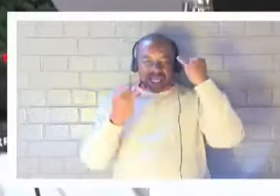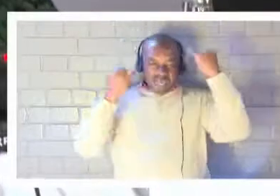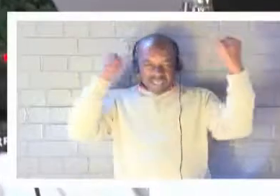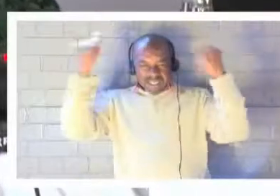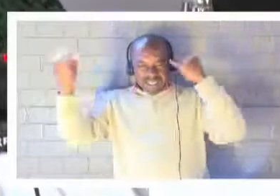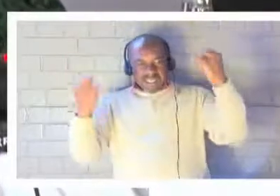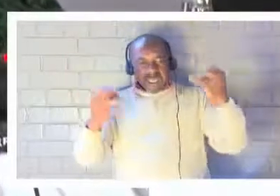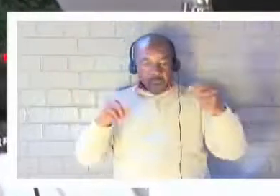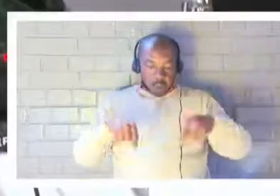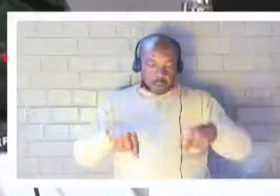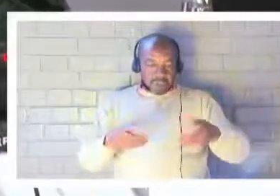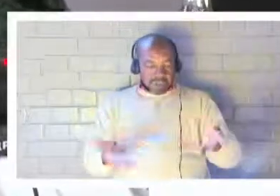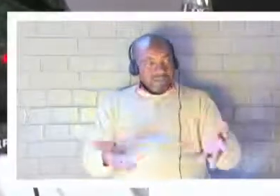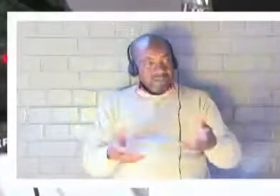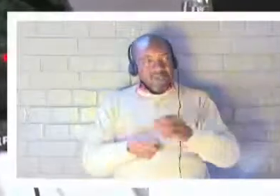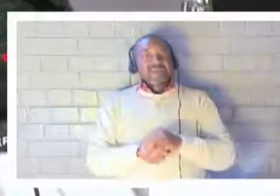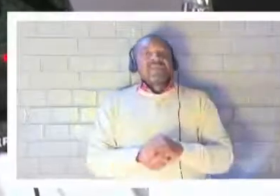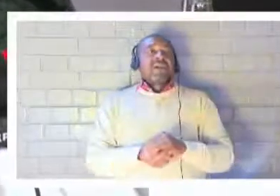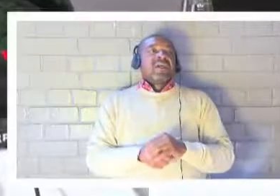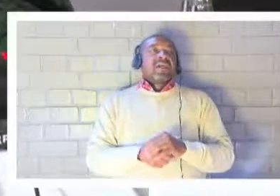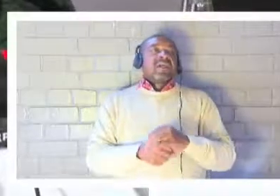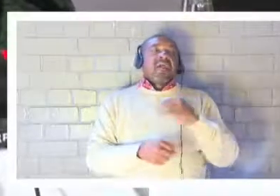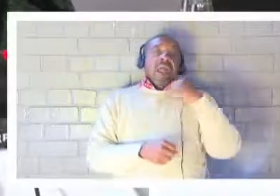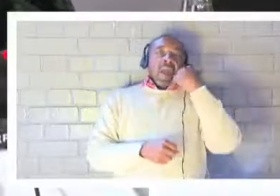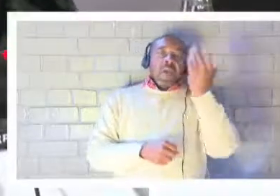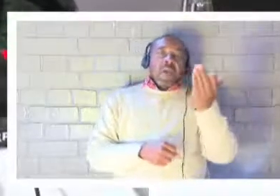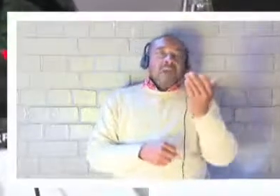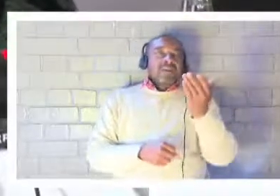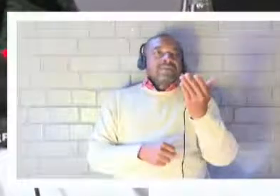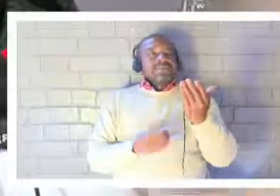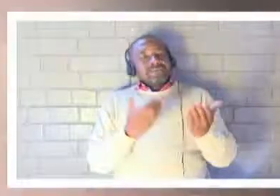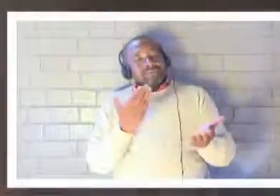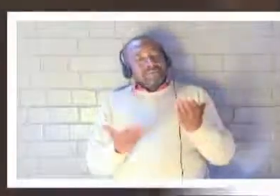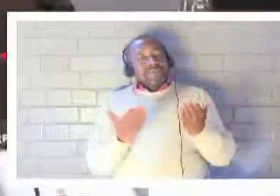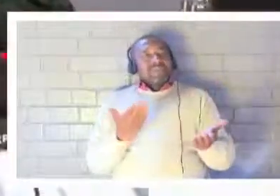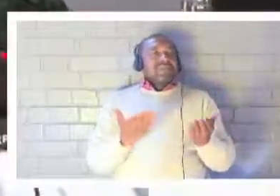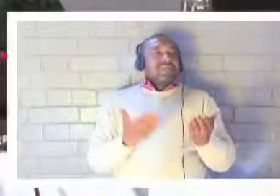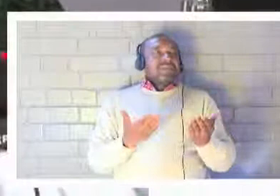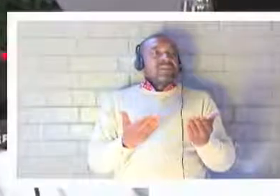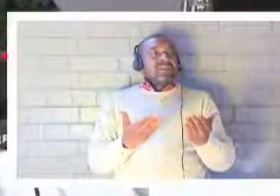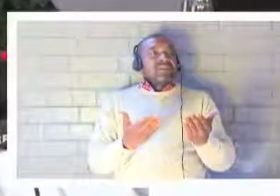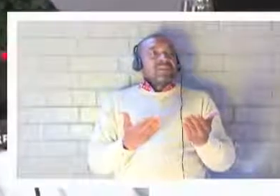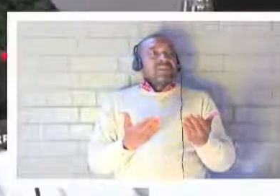us today, I want to make the following